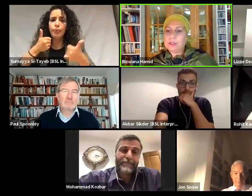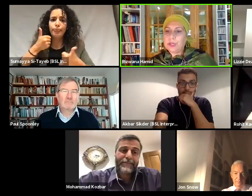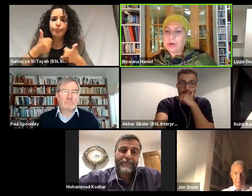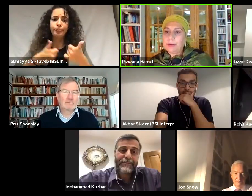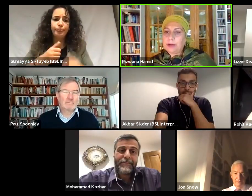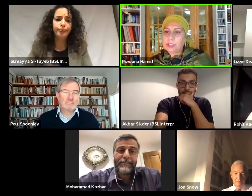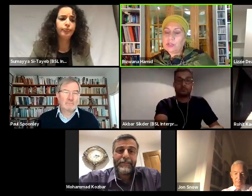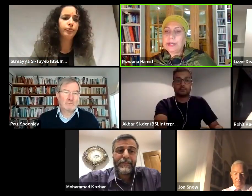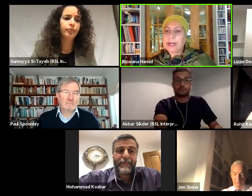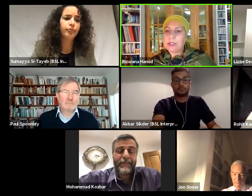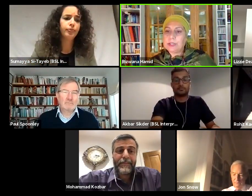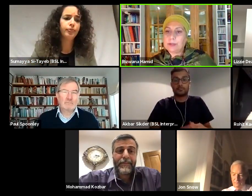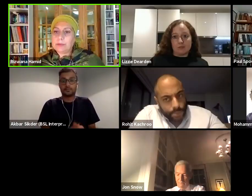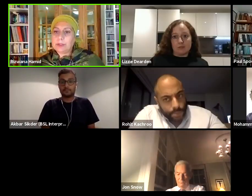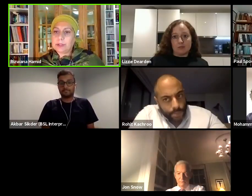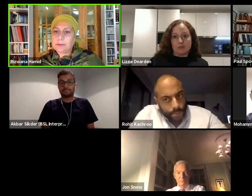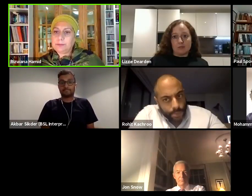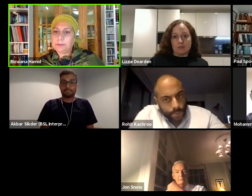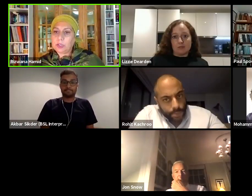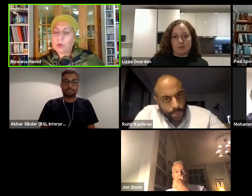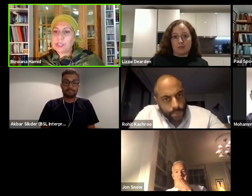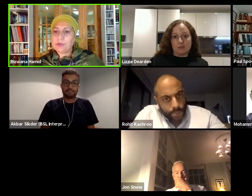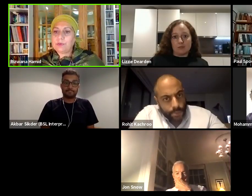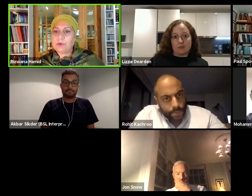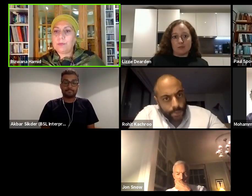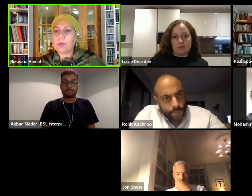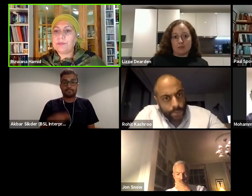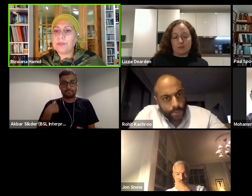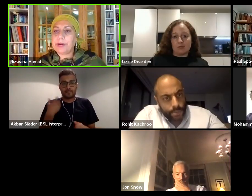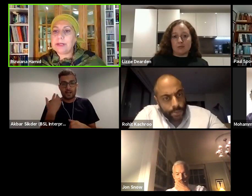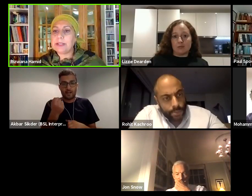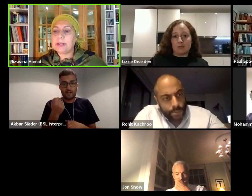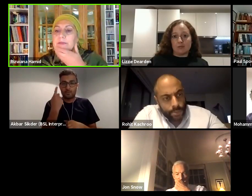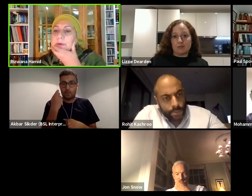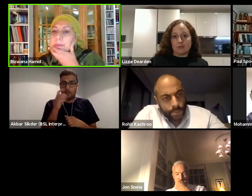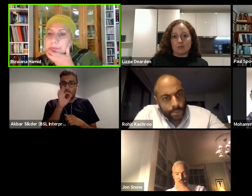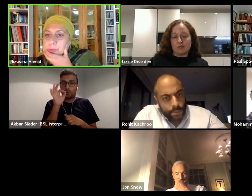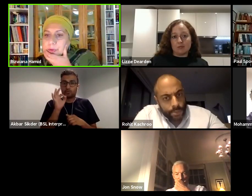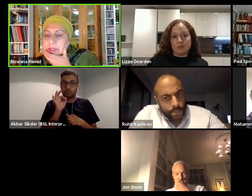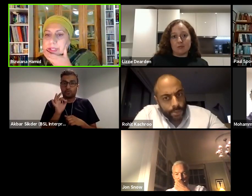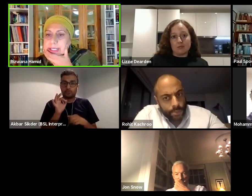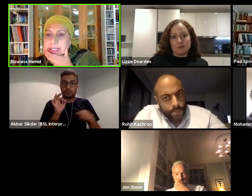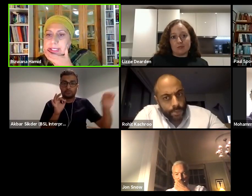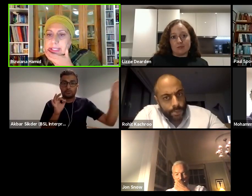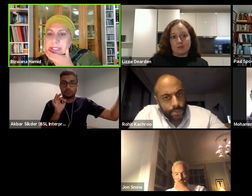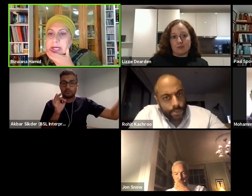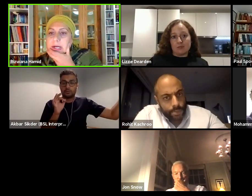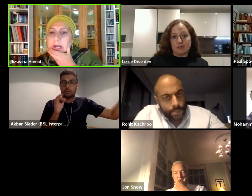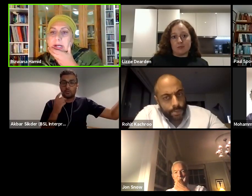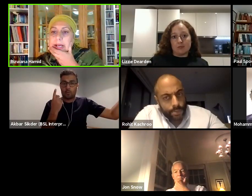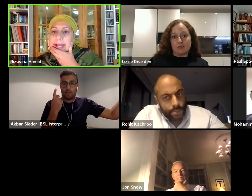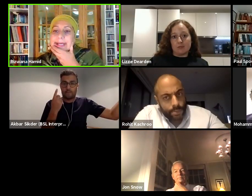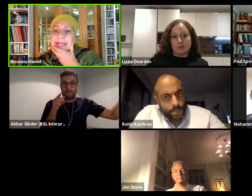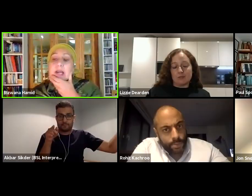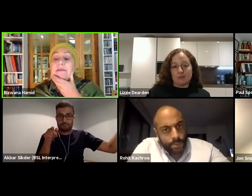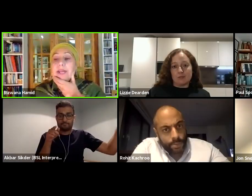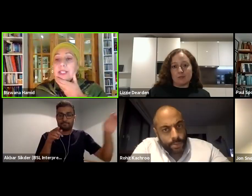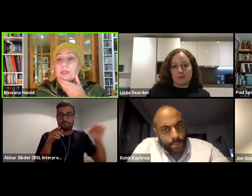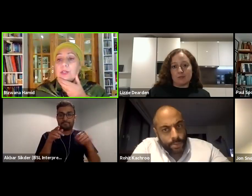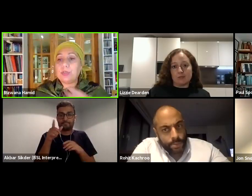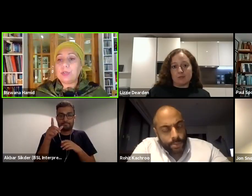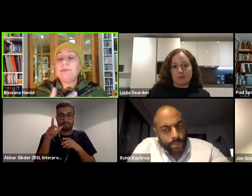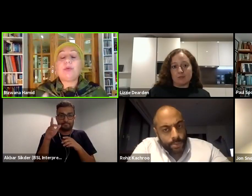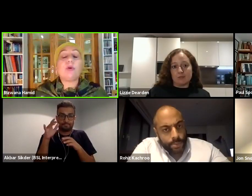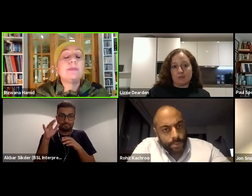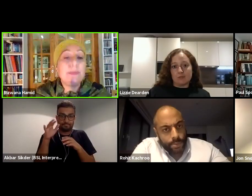got John, I'll just read out a question from one of the panel, from one of the attendees. And it kind of